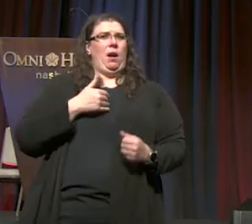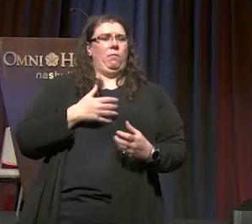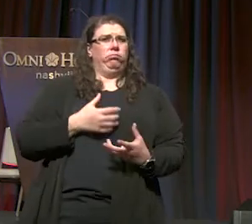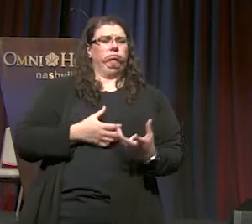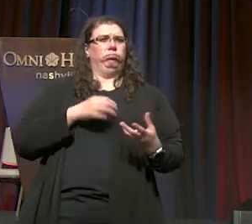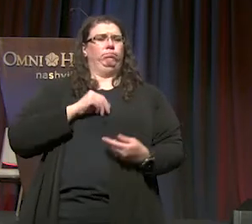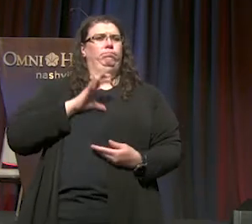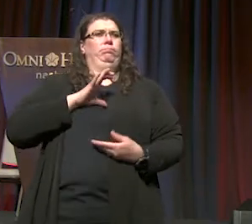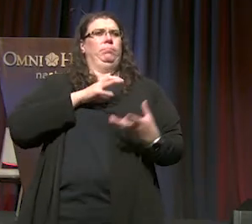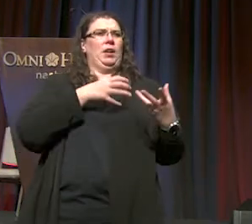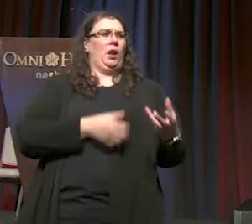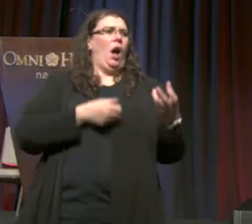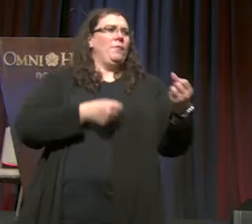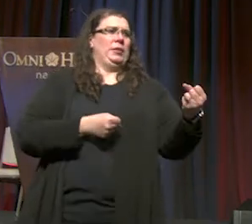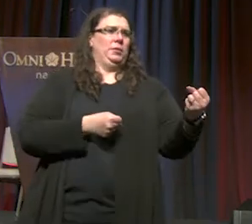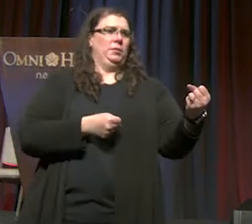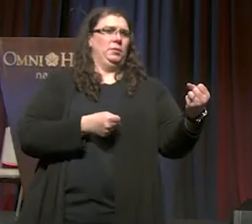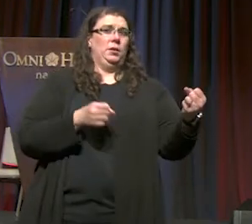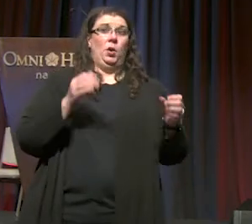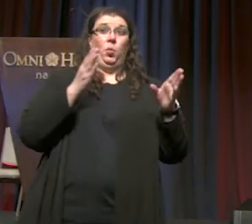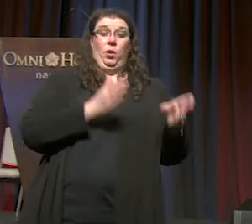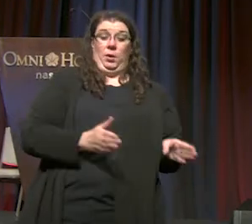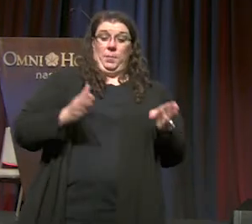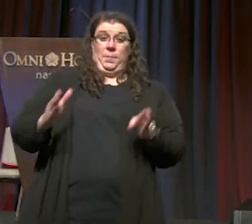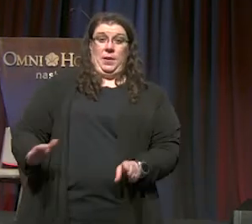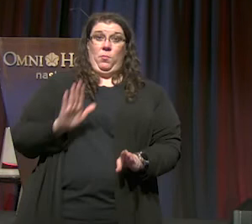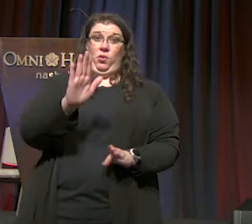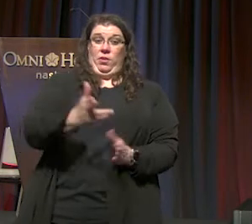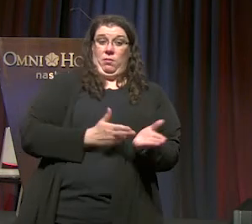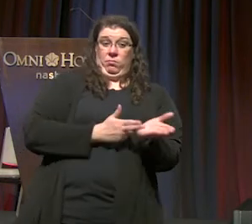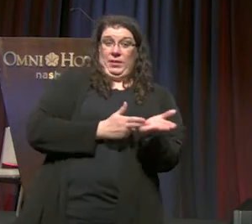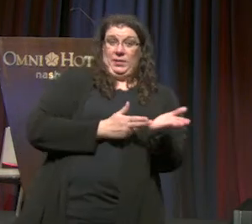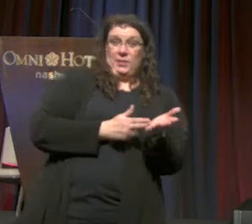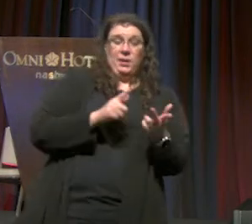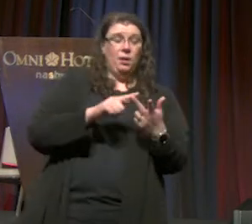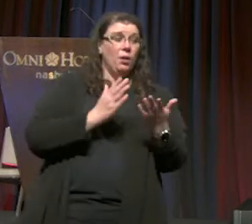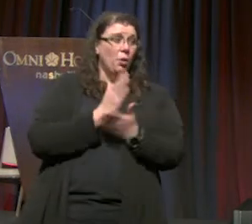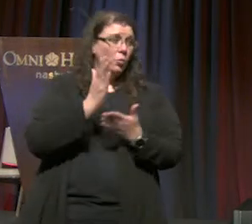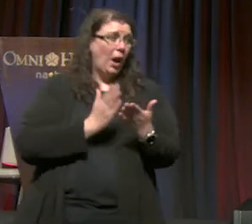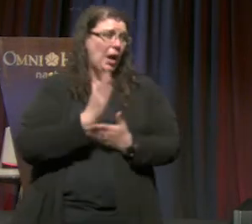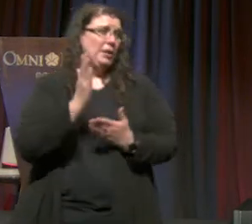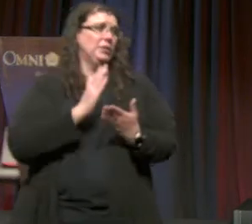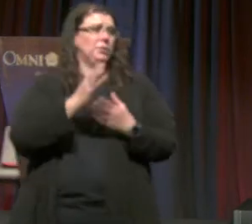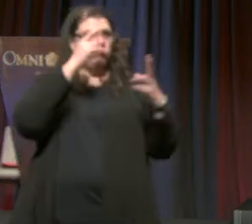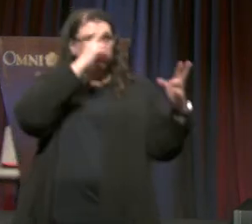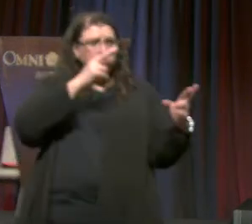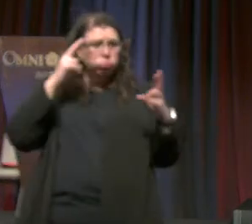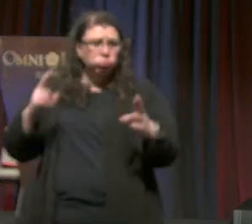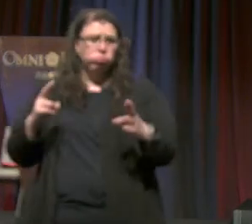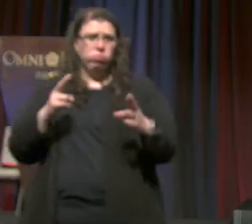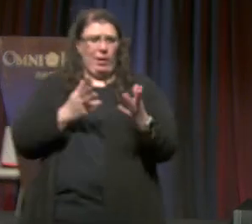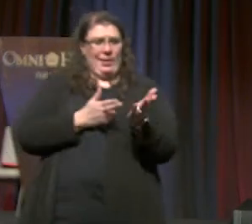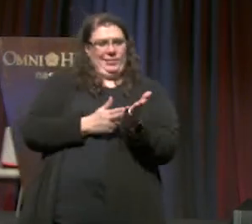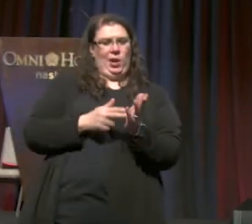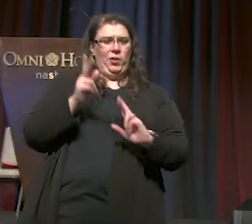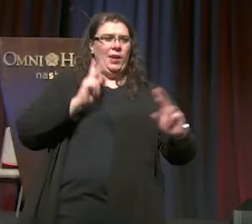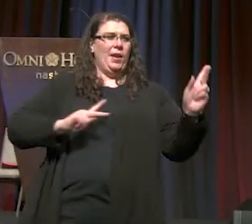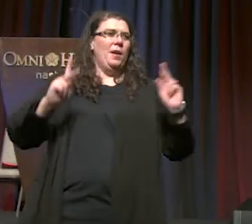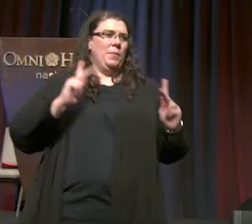human dignity, human rights, and integrity of all people are